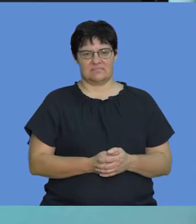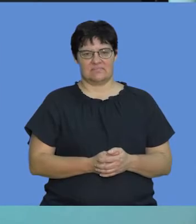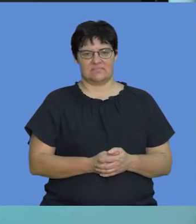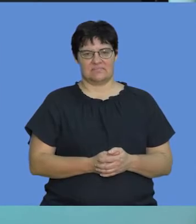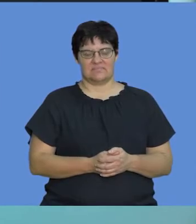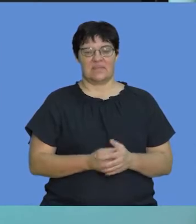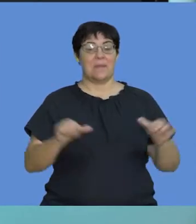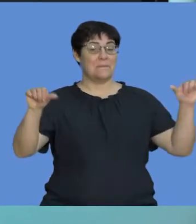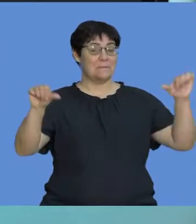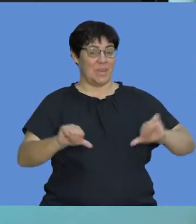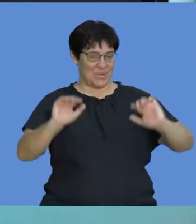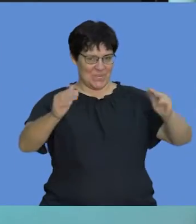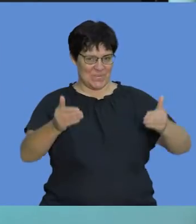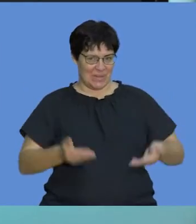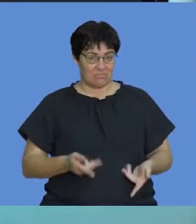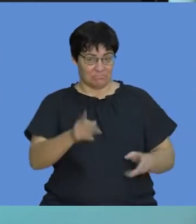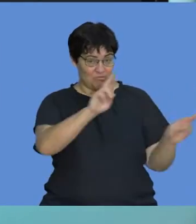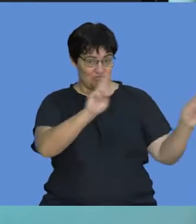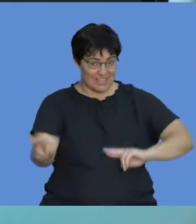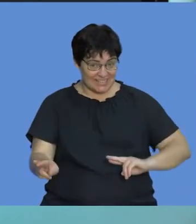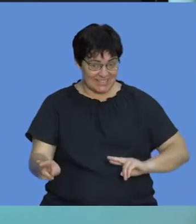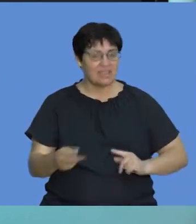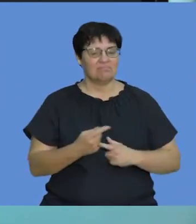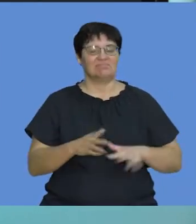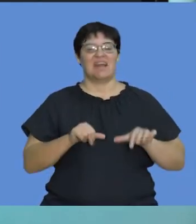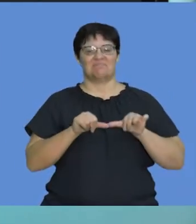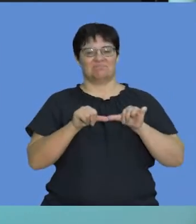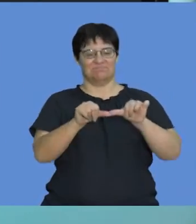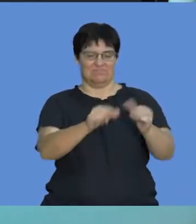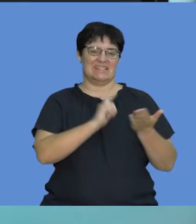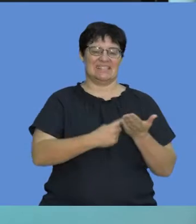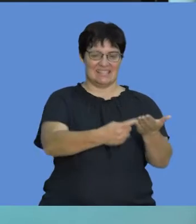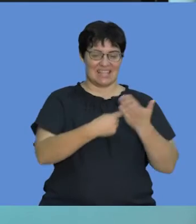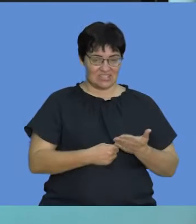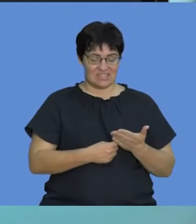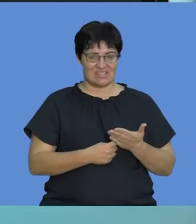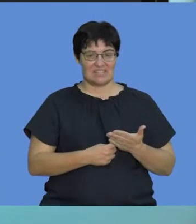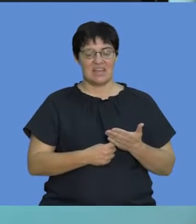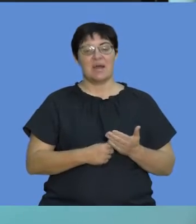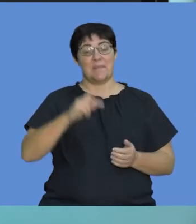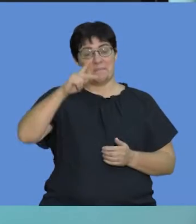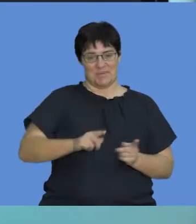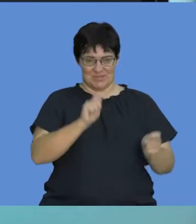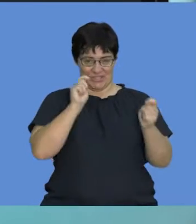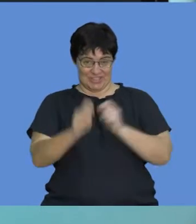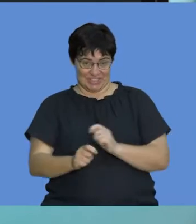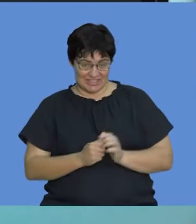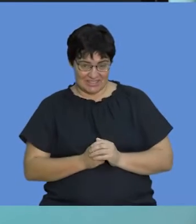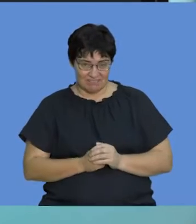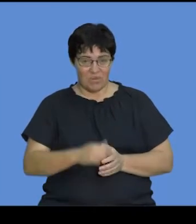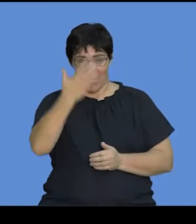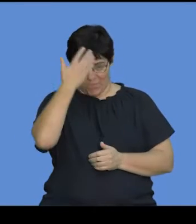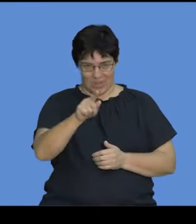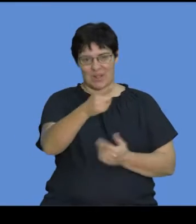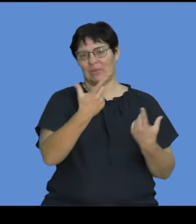Welcome back. I hope you're ready to continue with our discussion of change in momentum, okay, because you know that's what we're working on at the